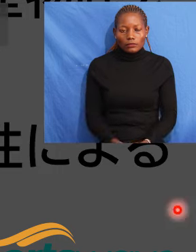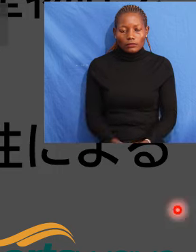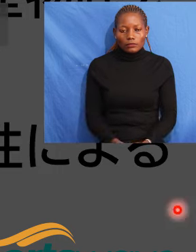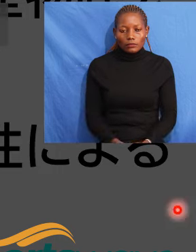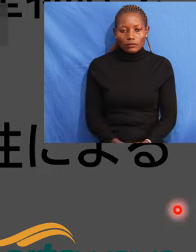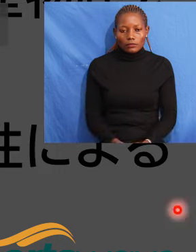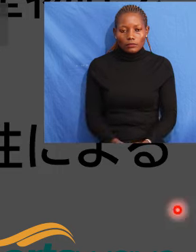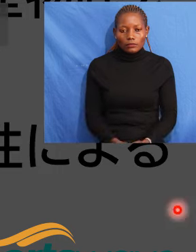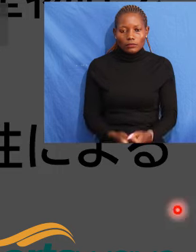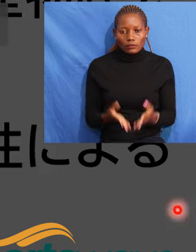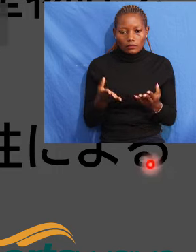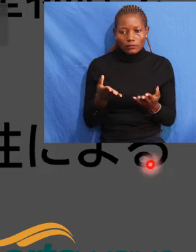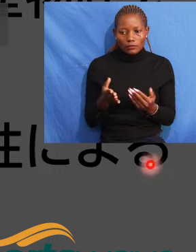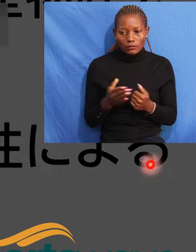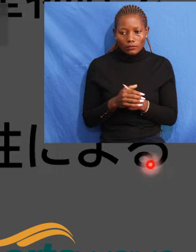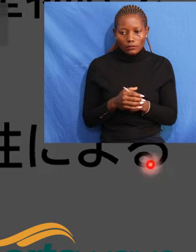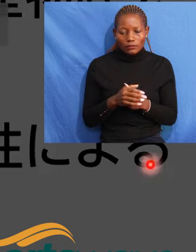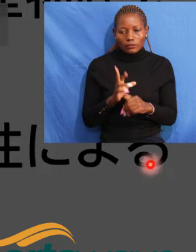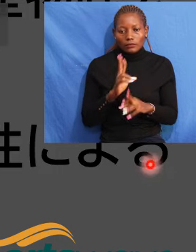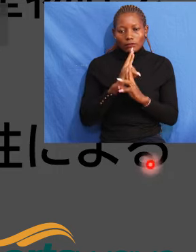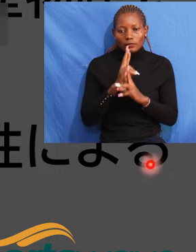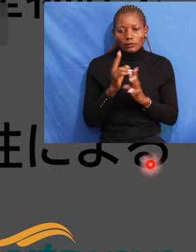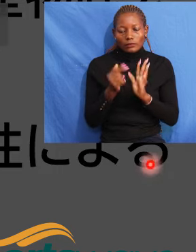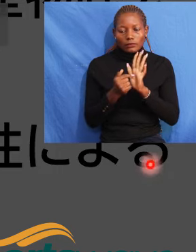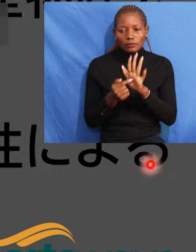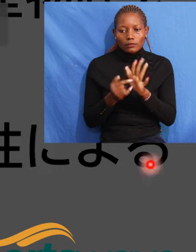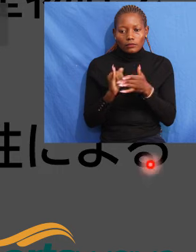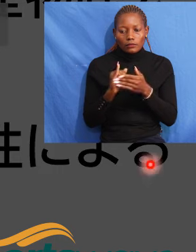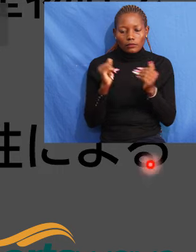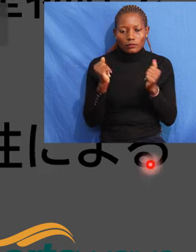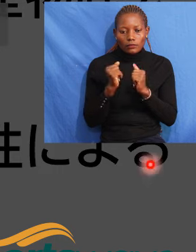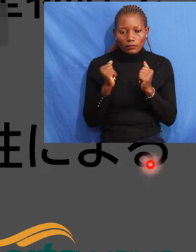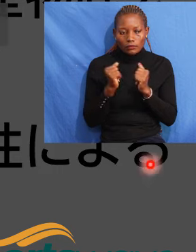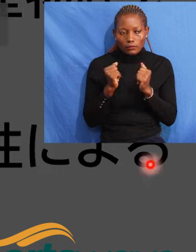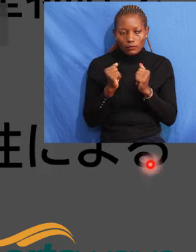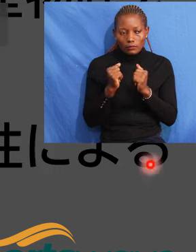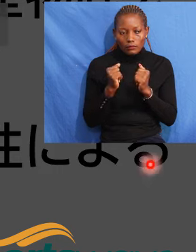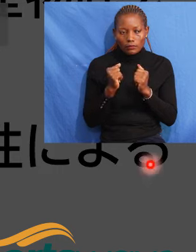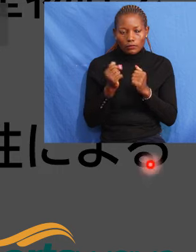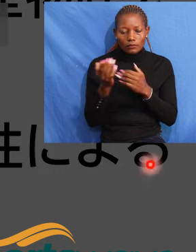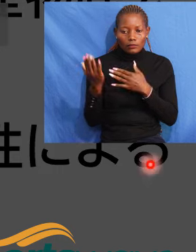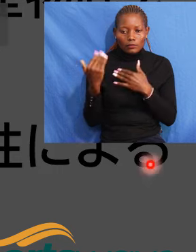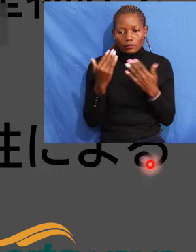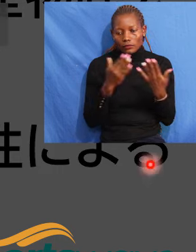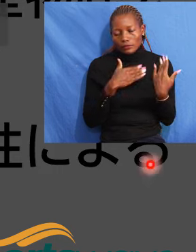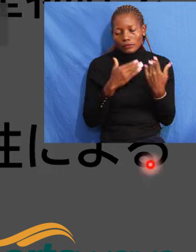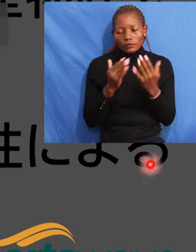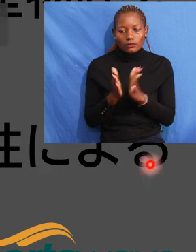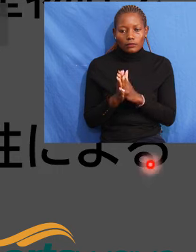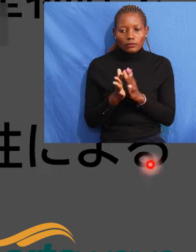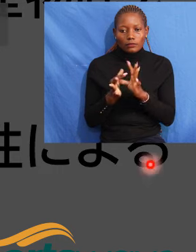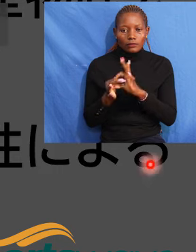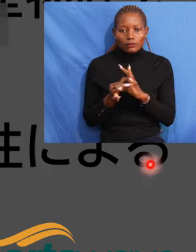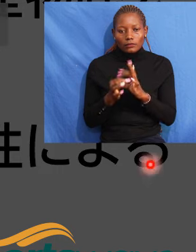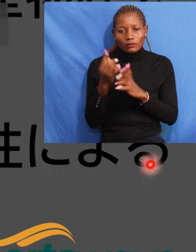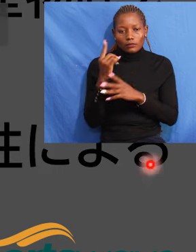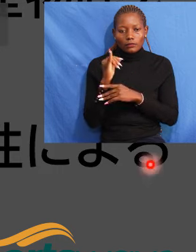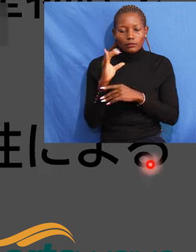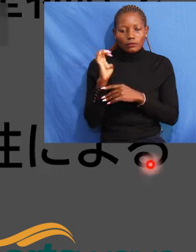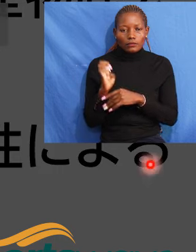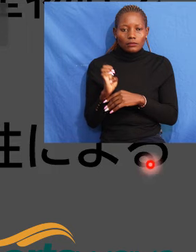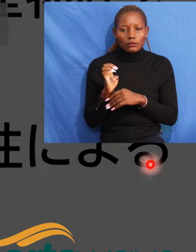this study, the results shows that cold bath and the combination of ice and hot bath